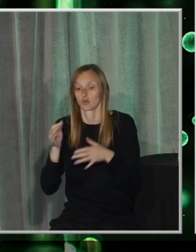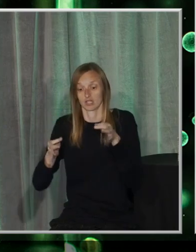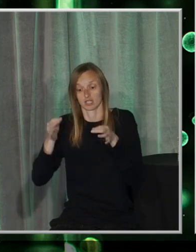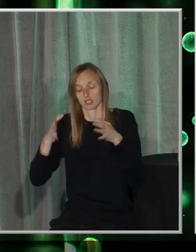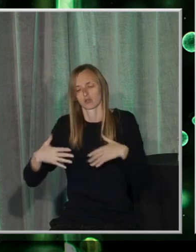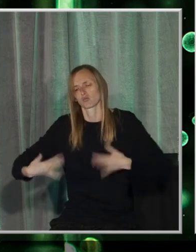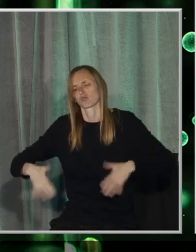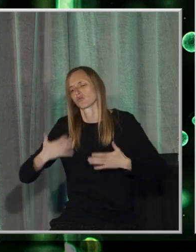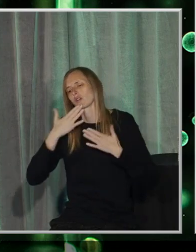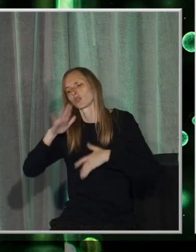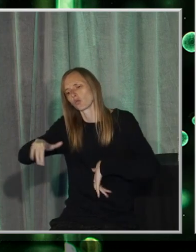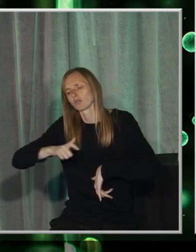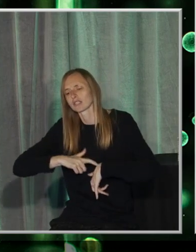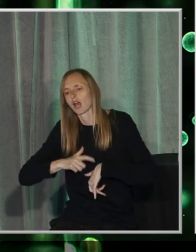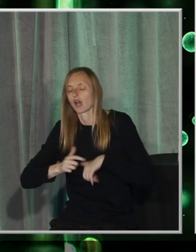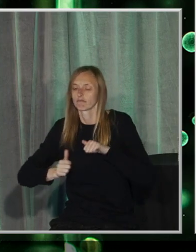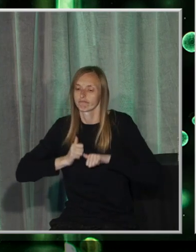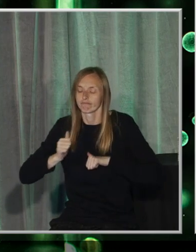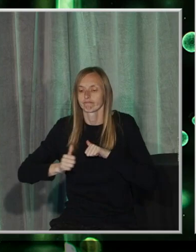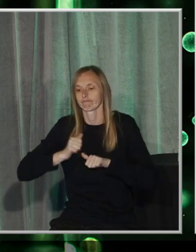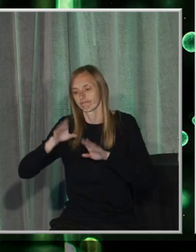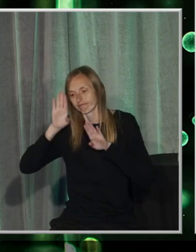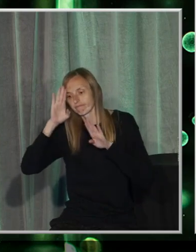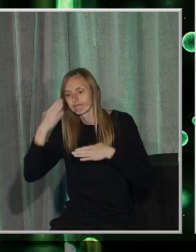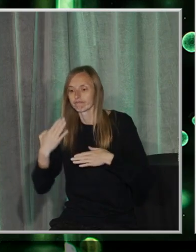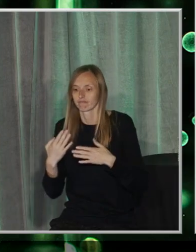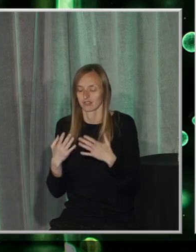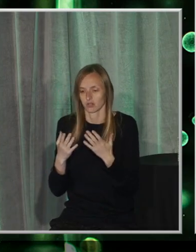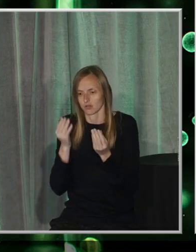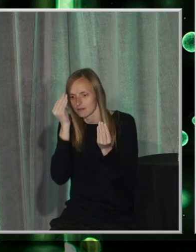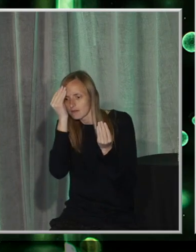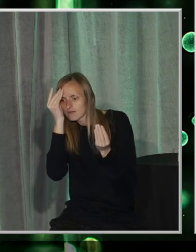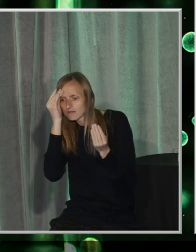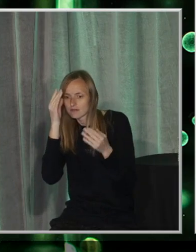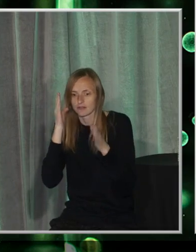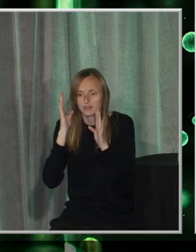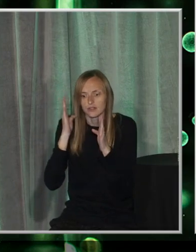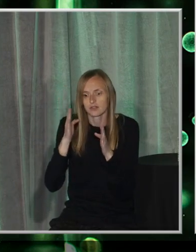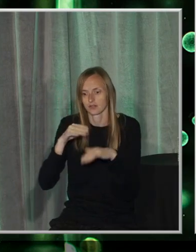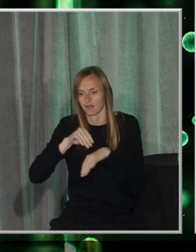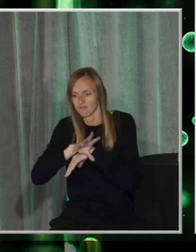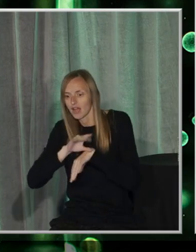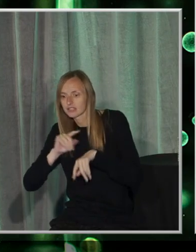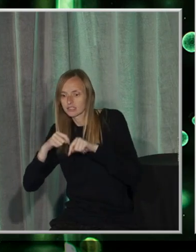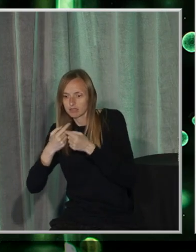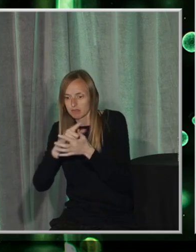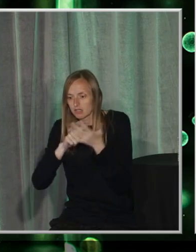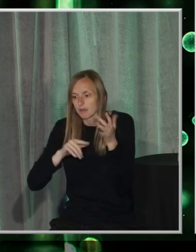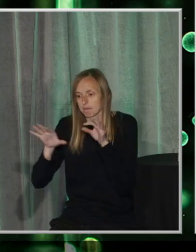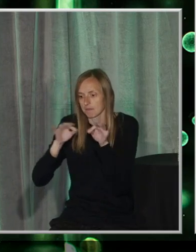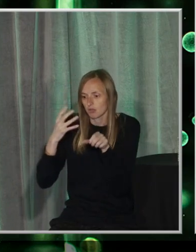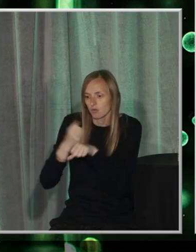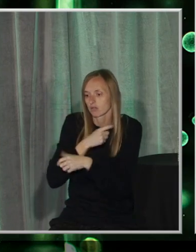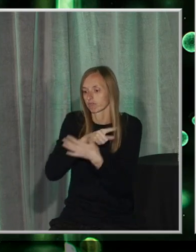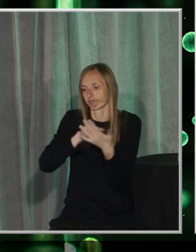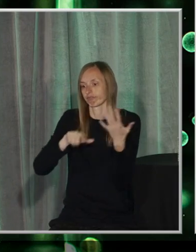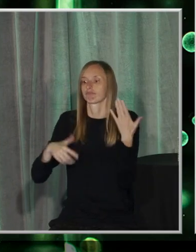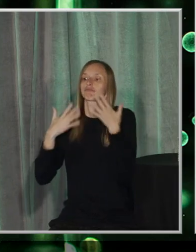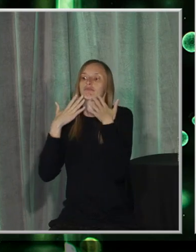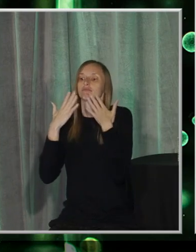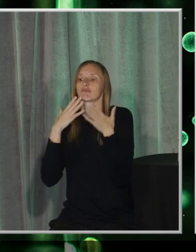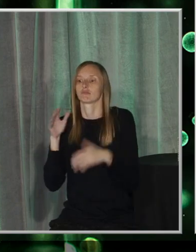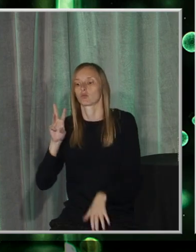their dedication and care in choosing our winners and advising these teams throughout the competition. And again, thank you to